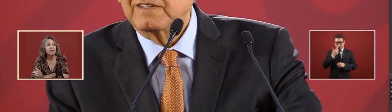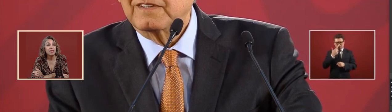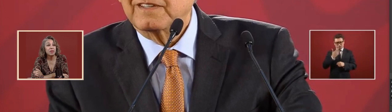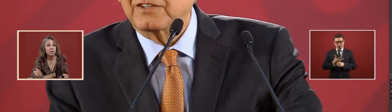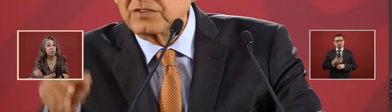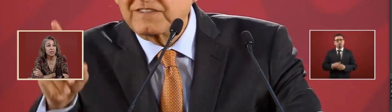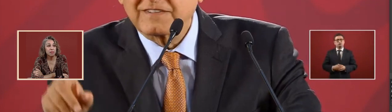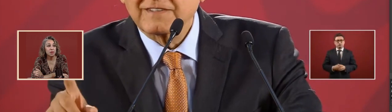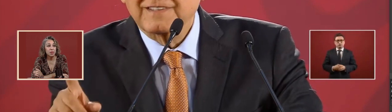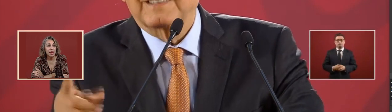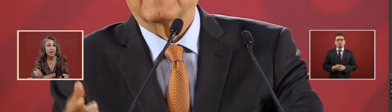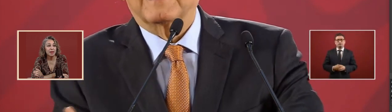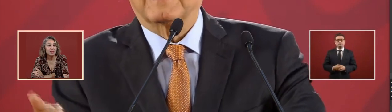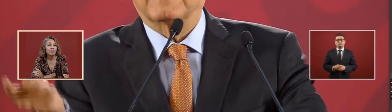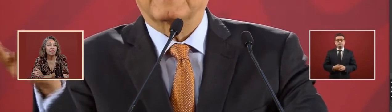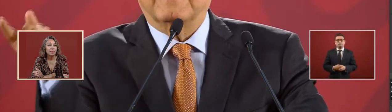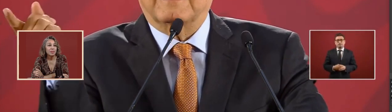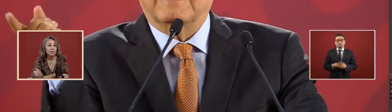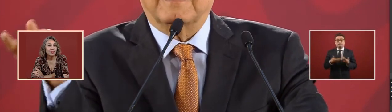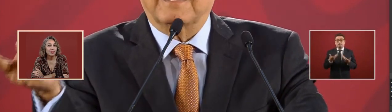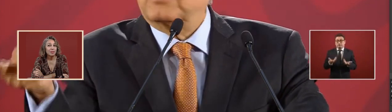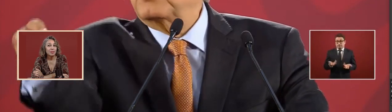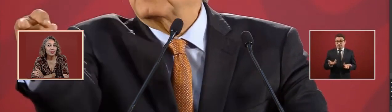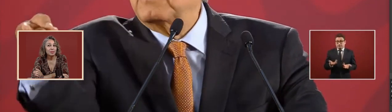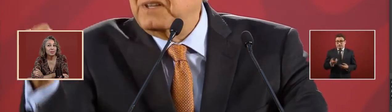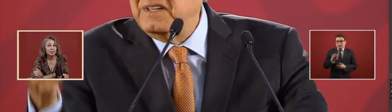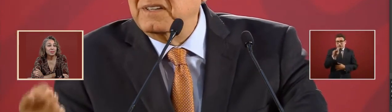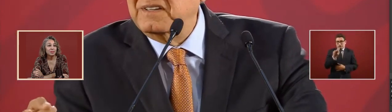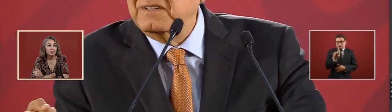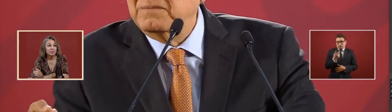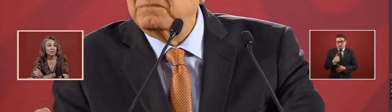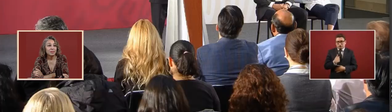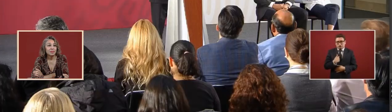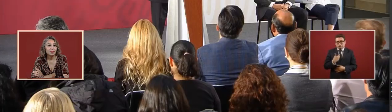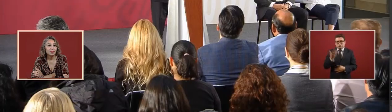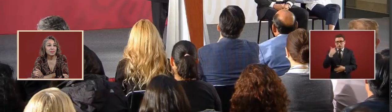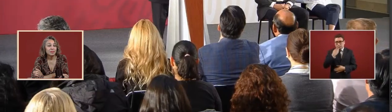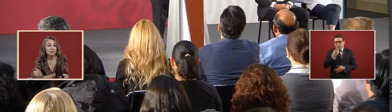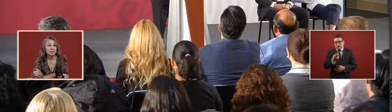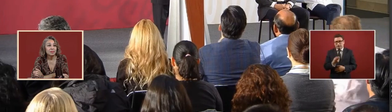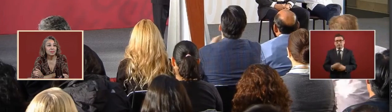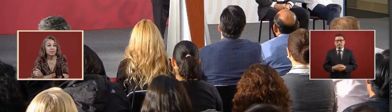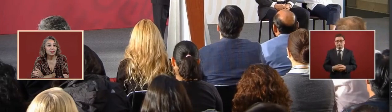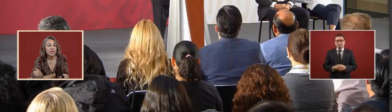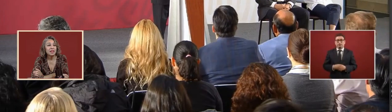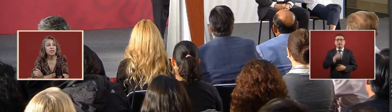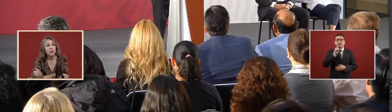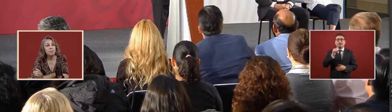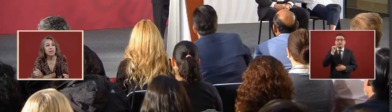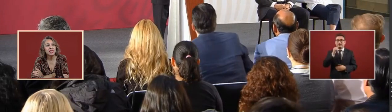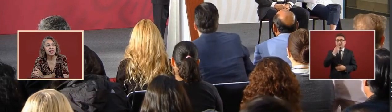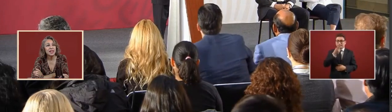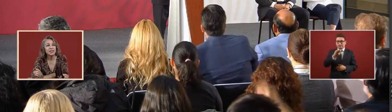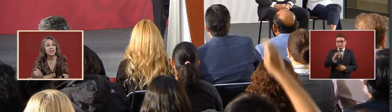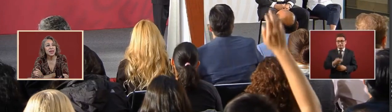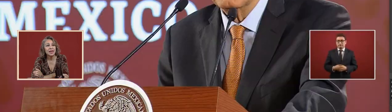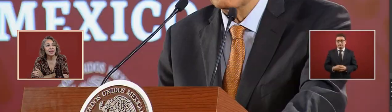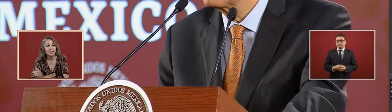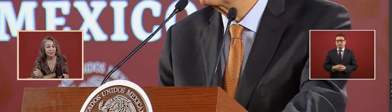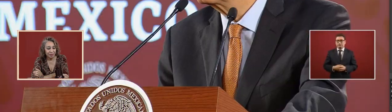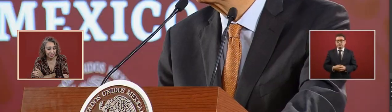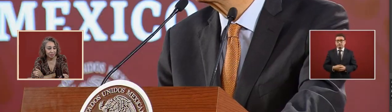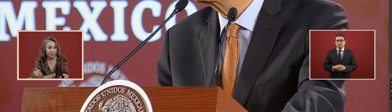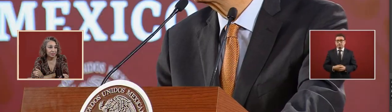acted in a very responsible way. Eso fue lo que mencioné ayer. And that's what I mentioned yesterday.